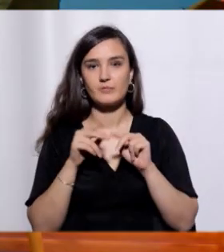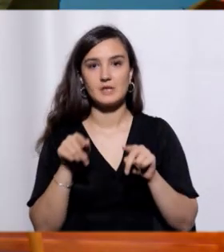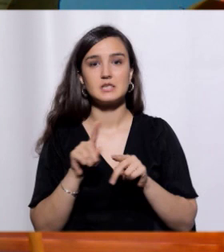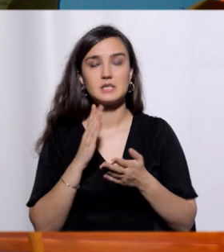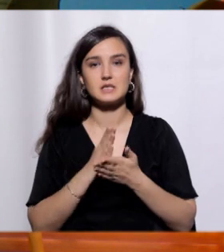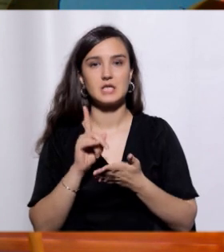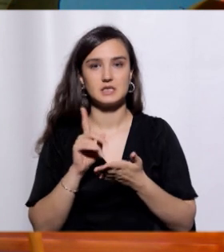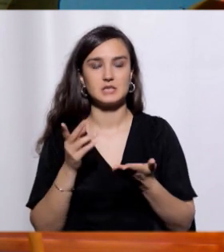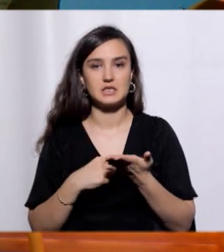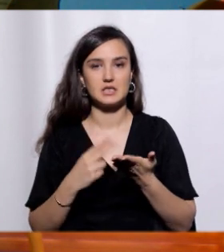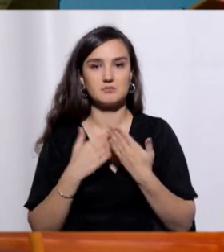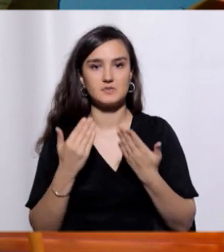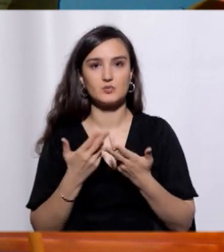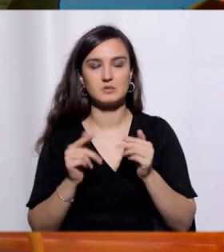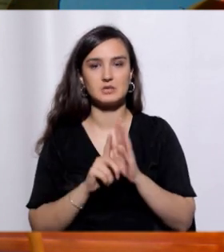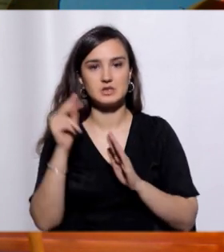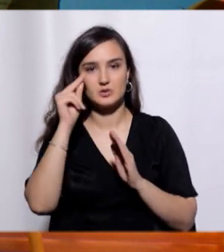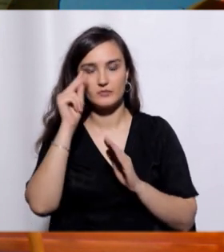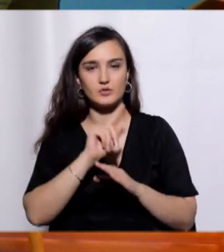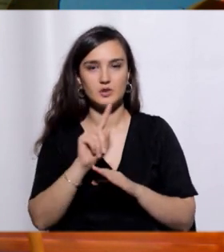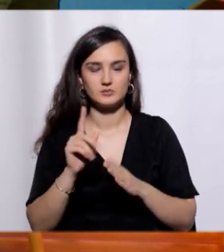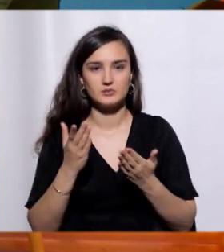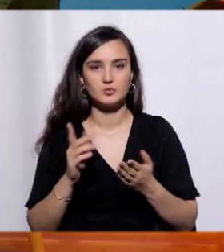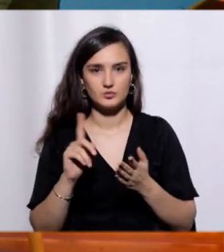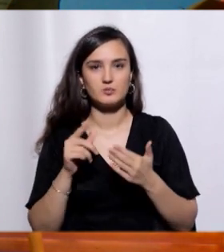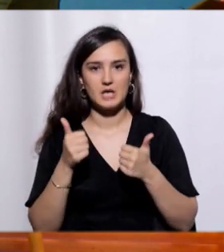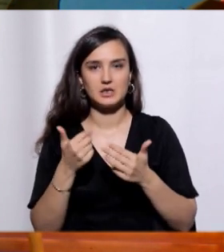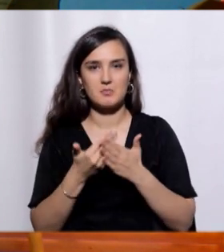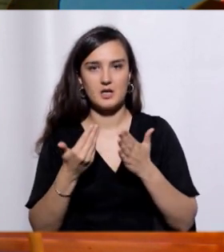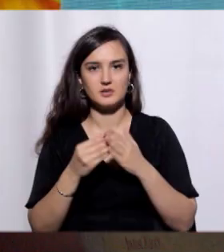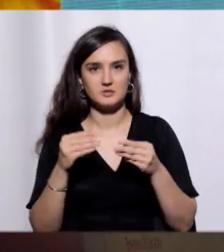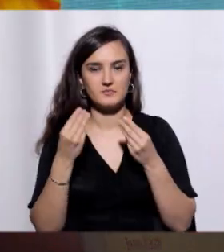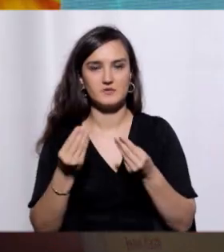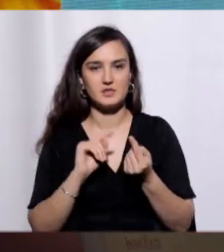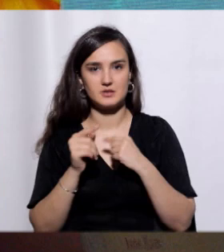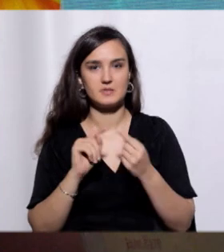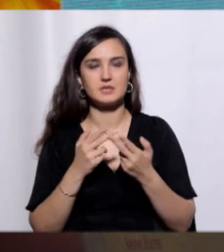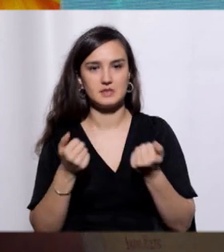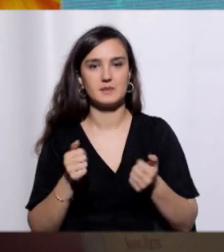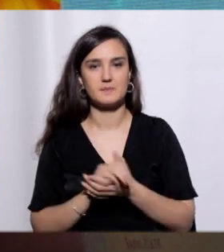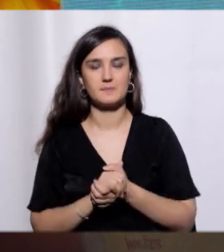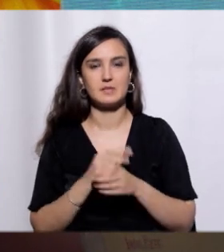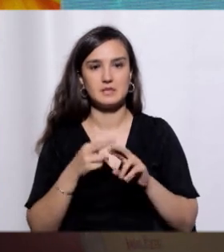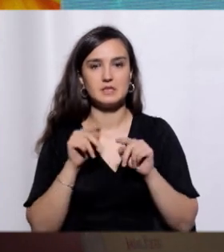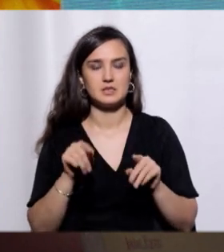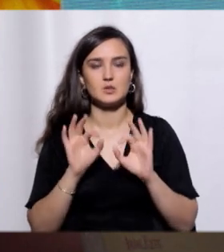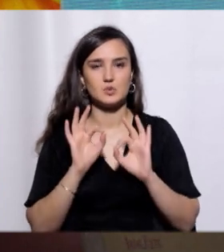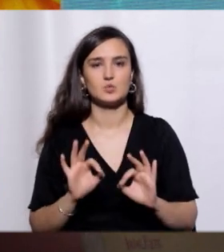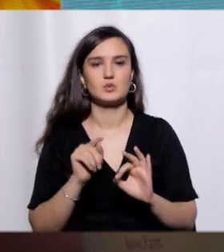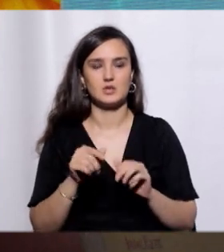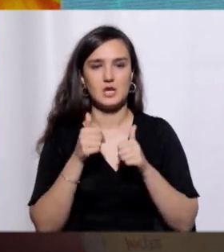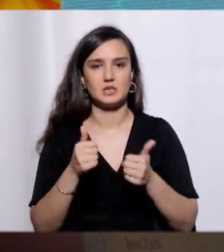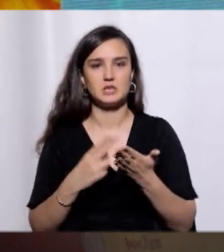what the books are for, right? To study something, to give us good examples. Yes, and that is the purpose of a good